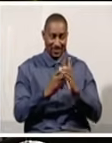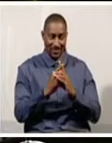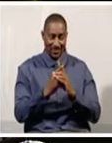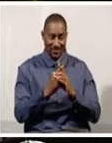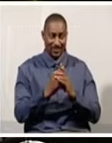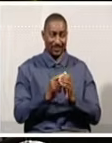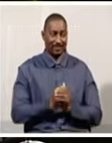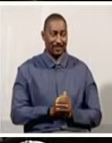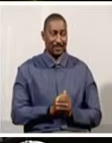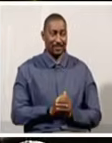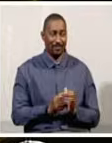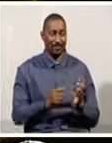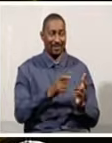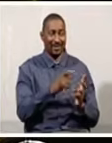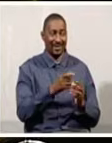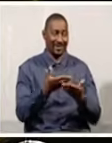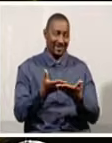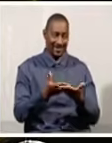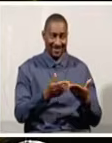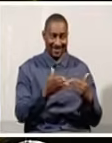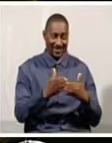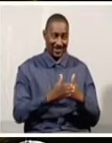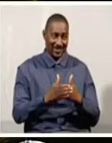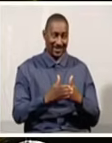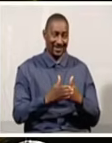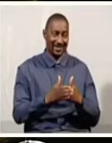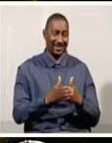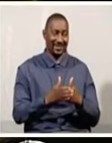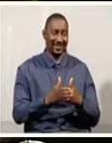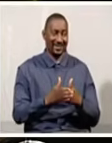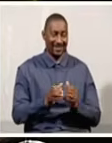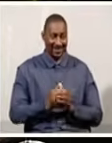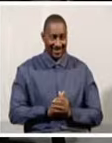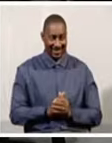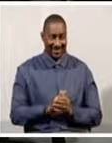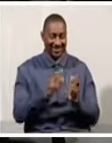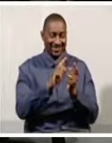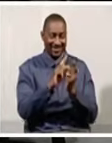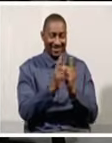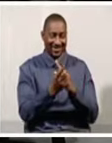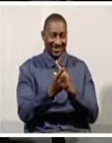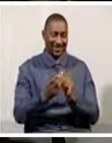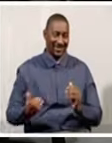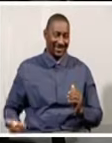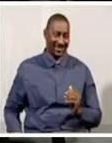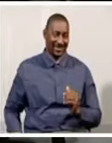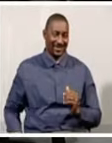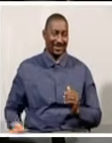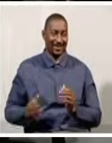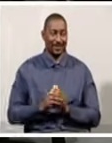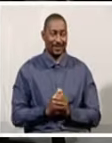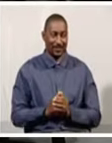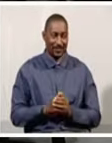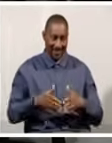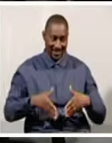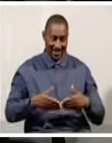ground. Elago, should I say welcome back? We now switched positions, and I'm sure the viewers are wondering what's happening. Mm. How does it feel